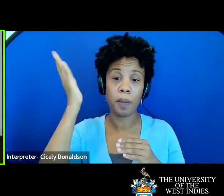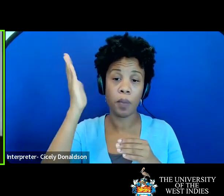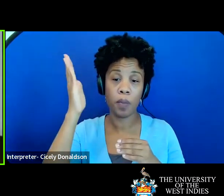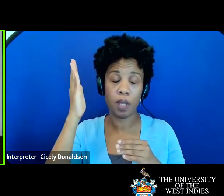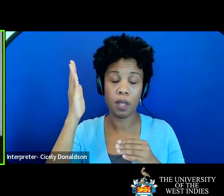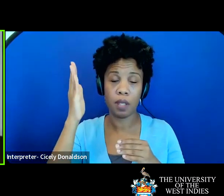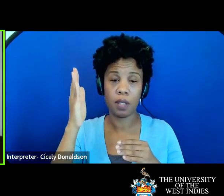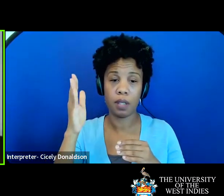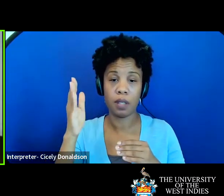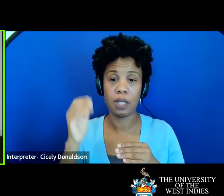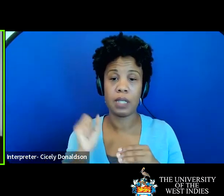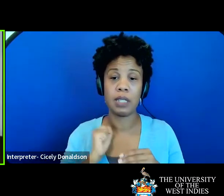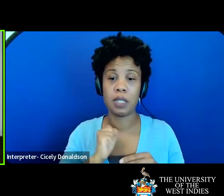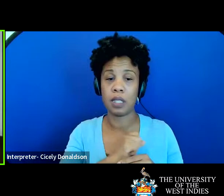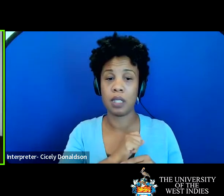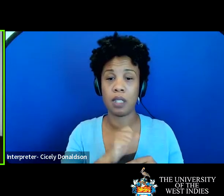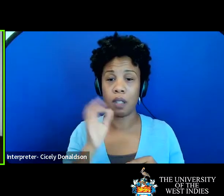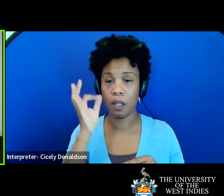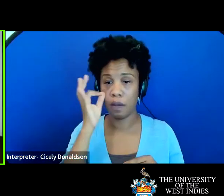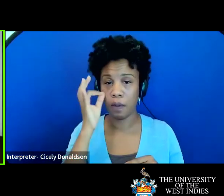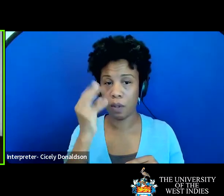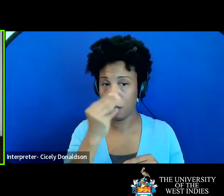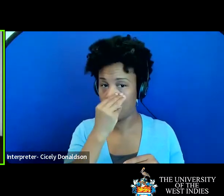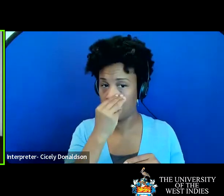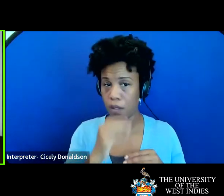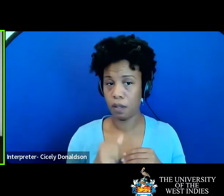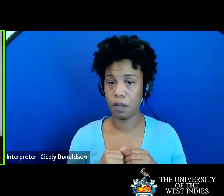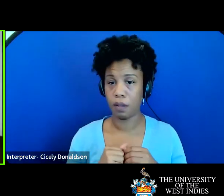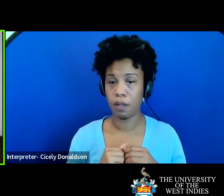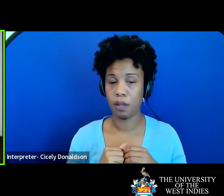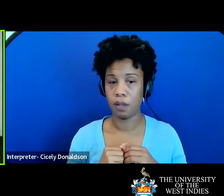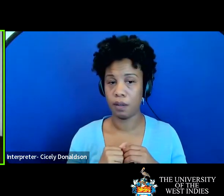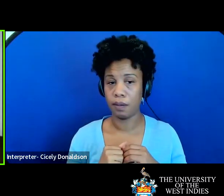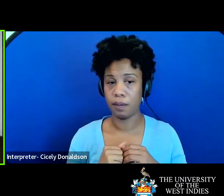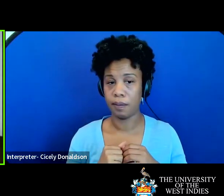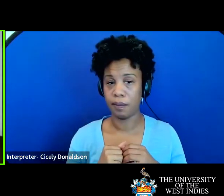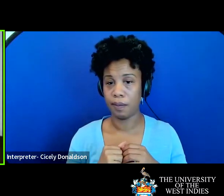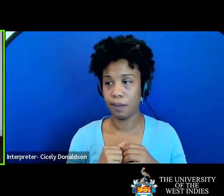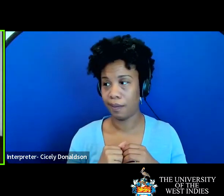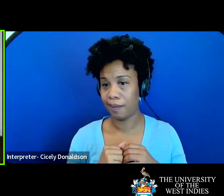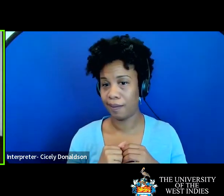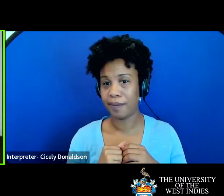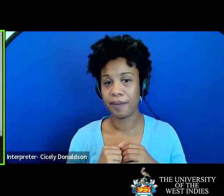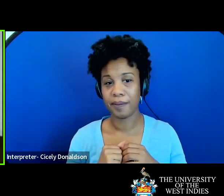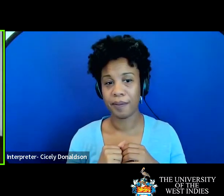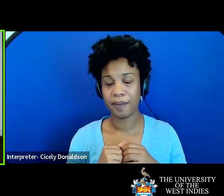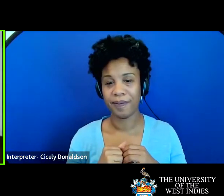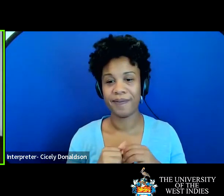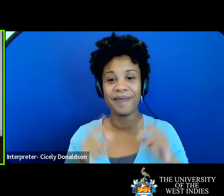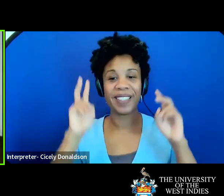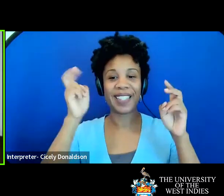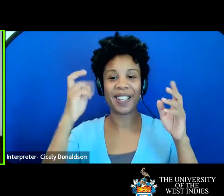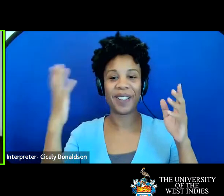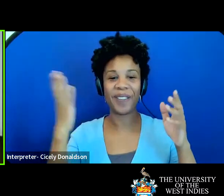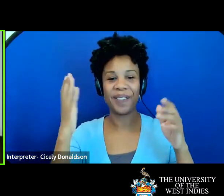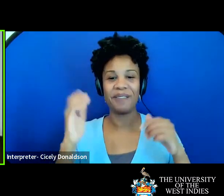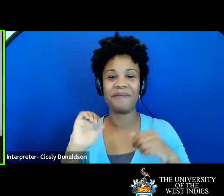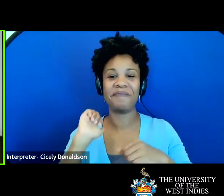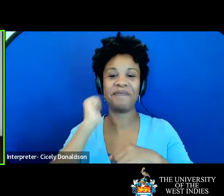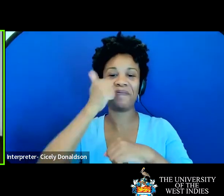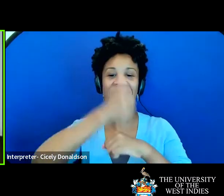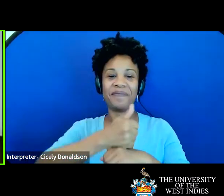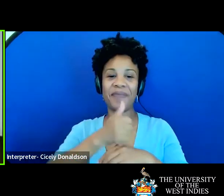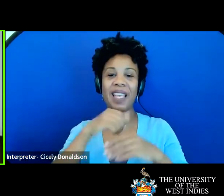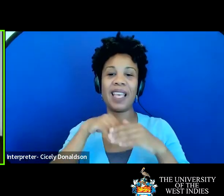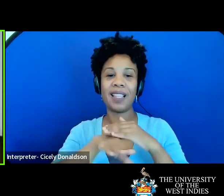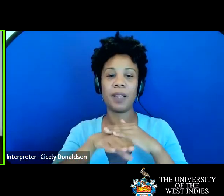Morris. Is it Senator Morris, right? Yeah. Creating an accessible healthcare system in the